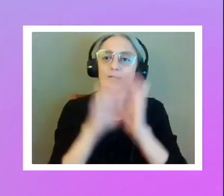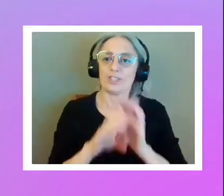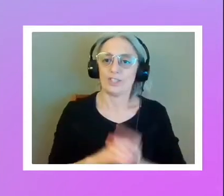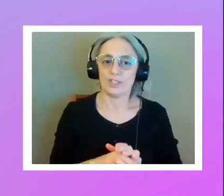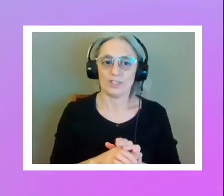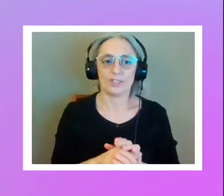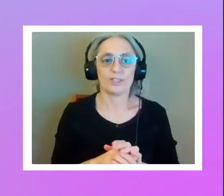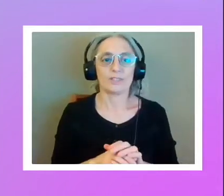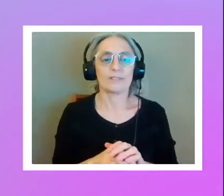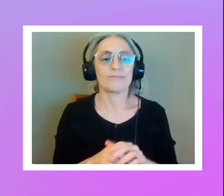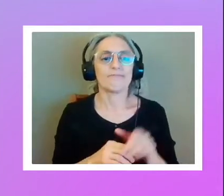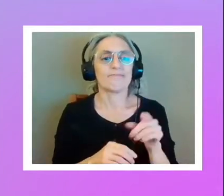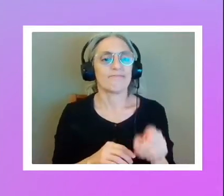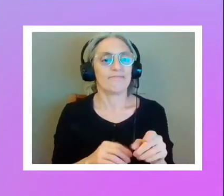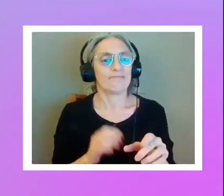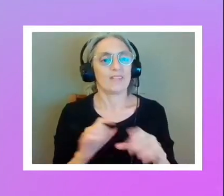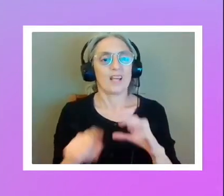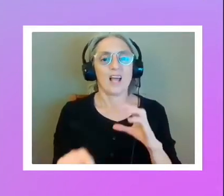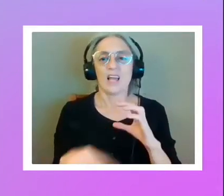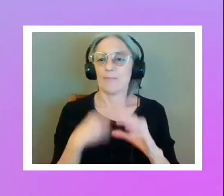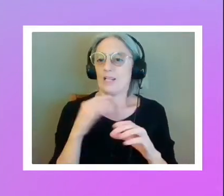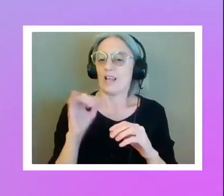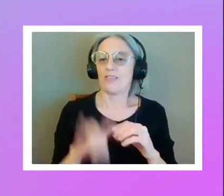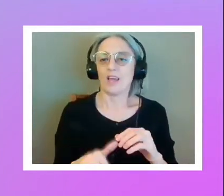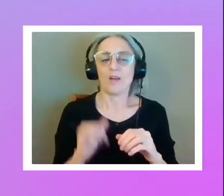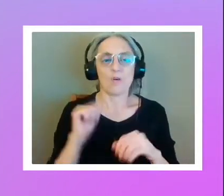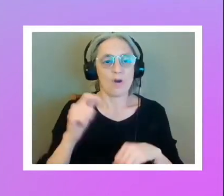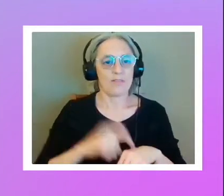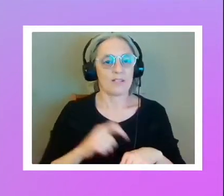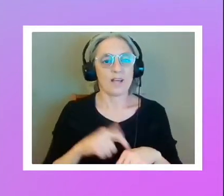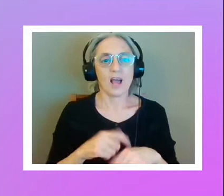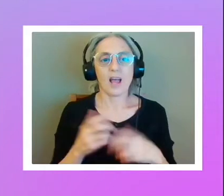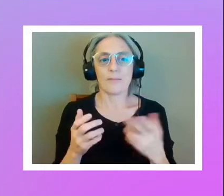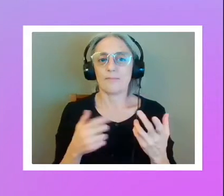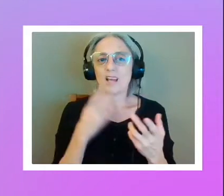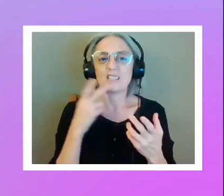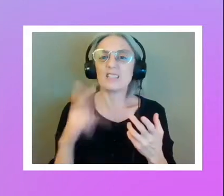Get emails like this all the time. The emails are broken.